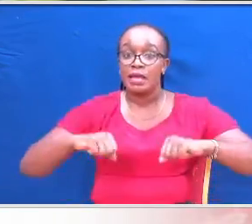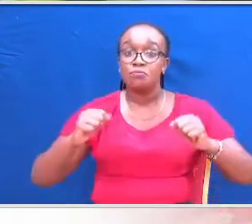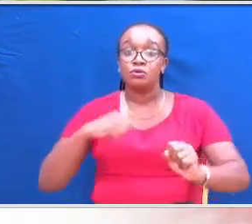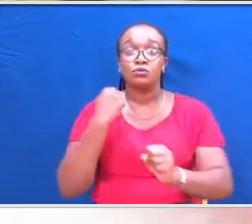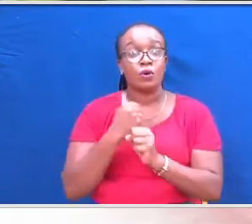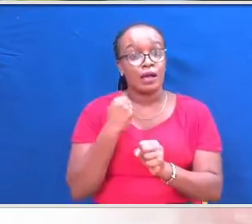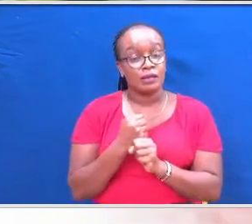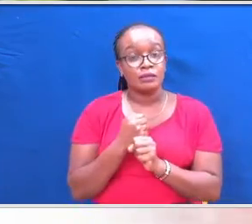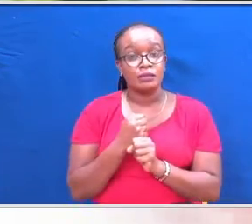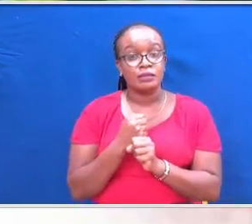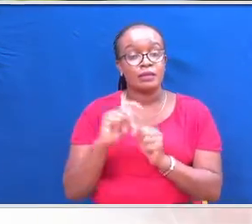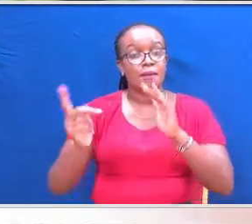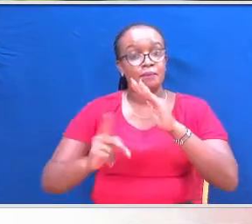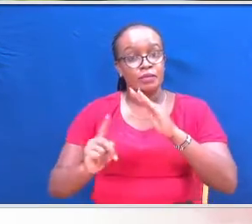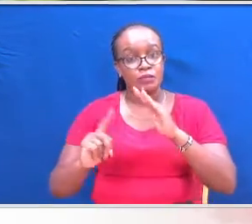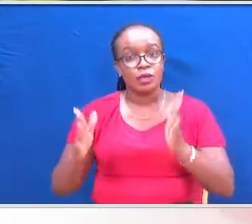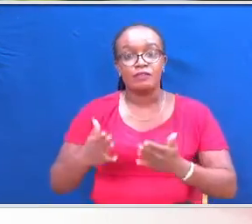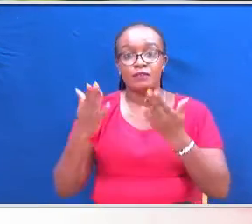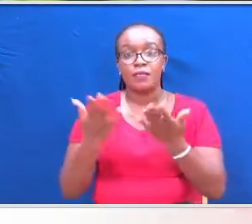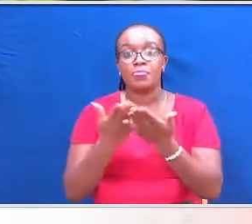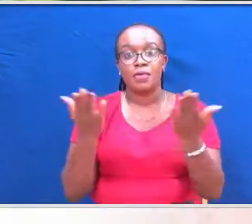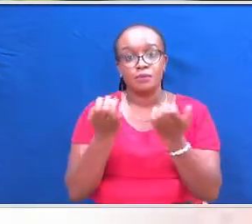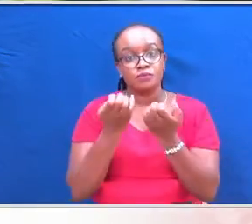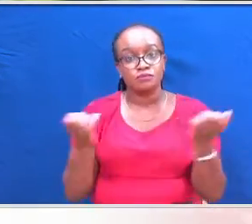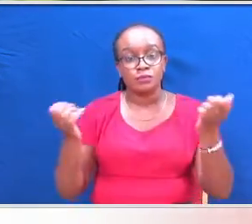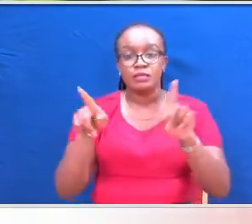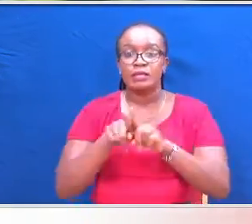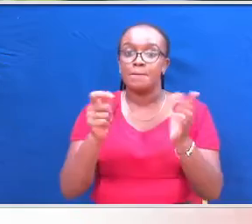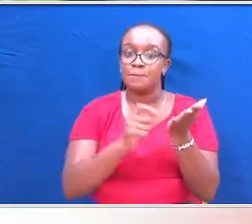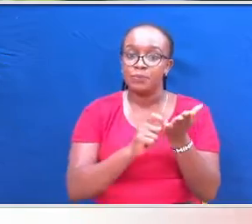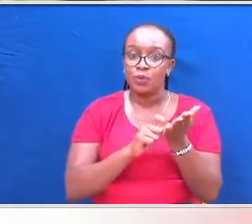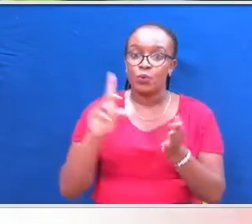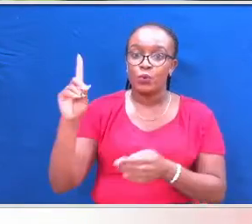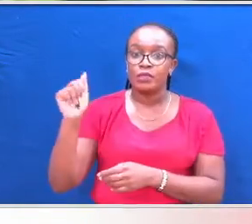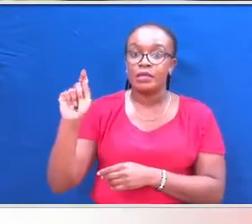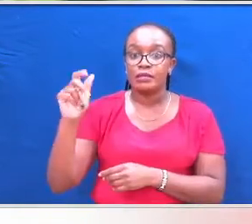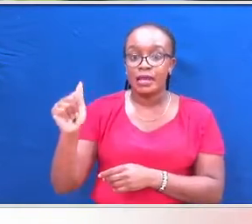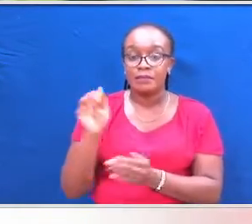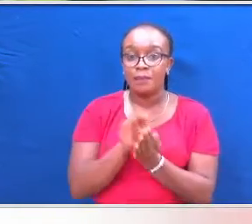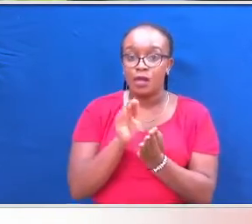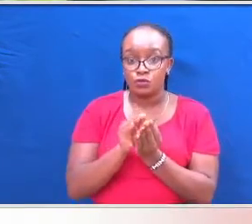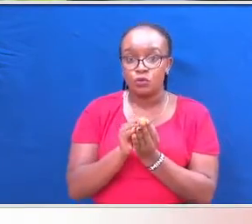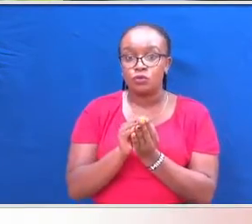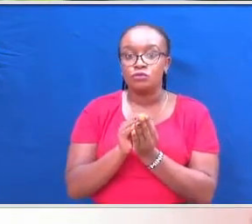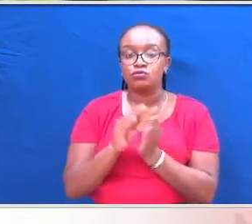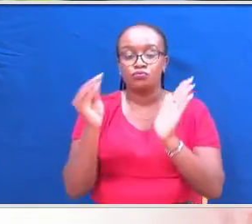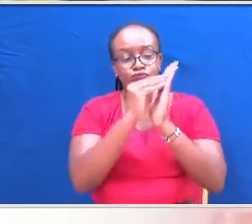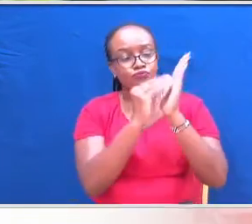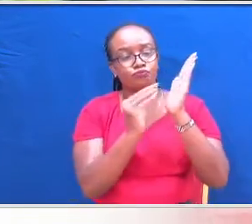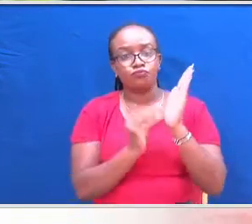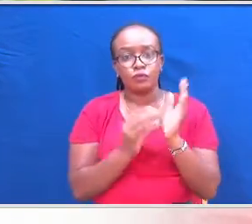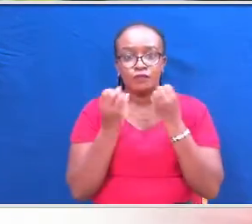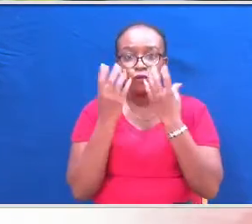The ministry has now given them gadgets and airtime with the data bundles so that they are able to transmit the information to us